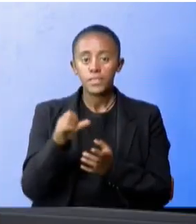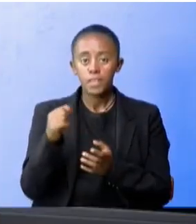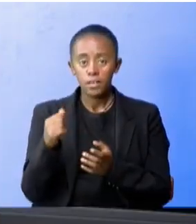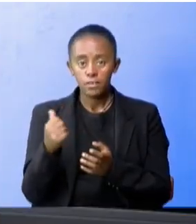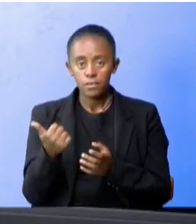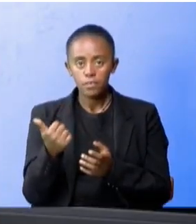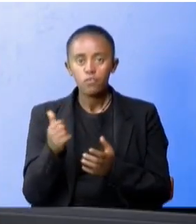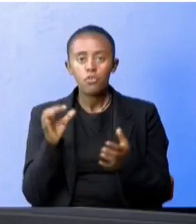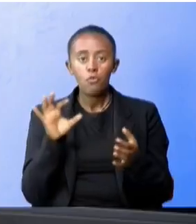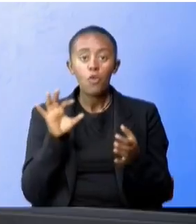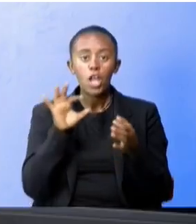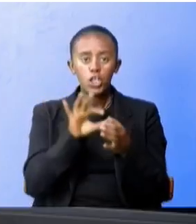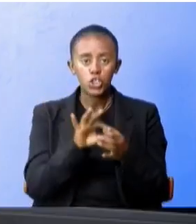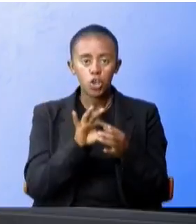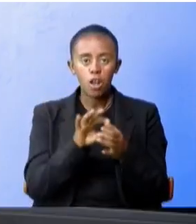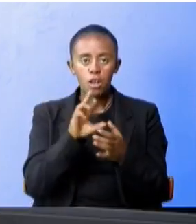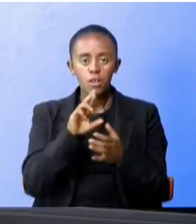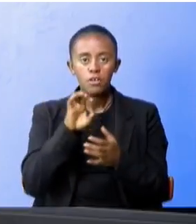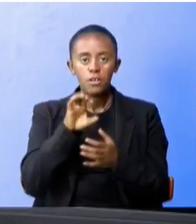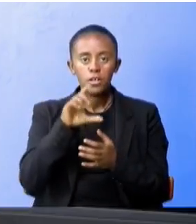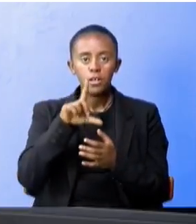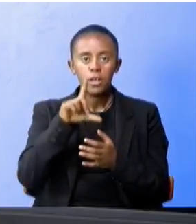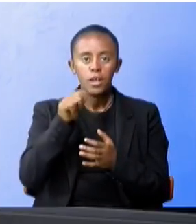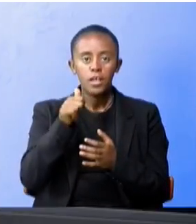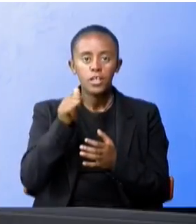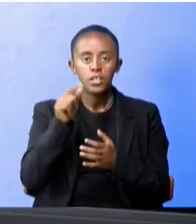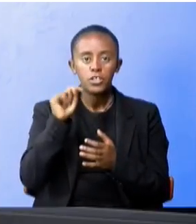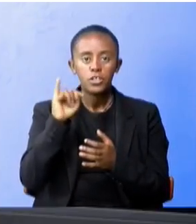one is relational